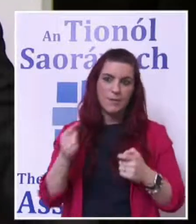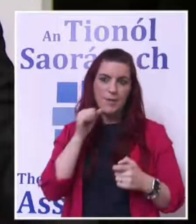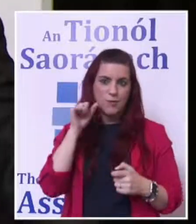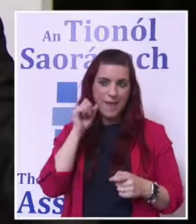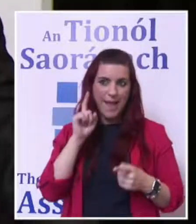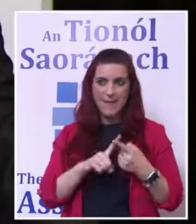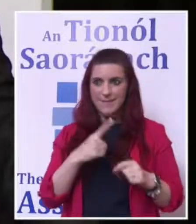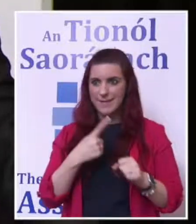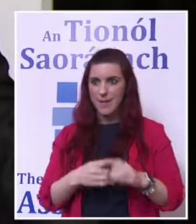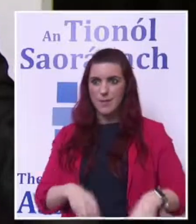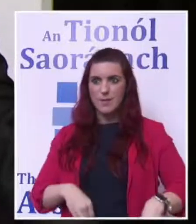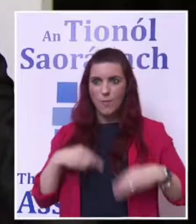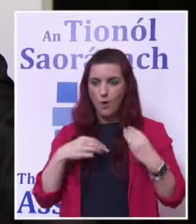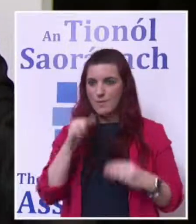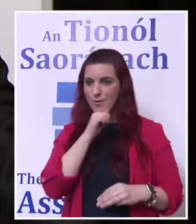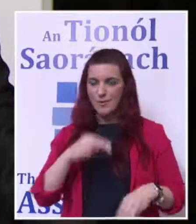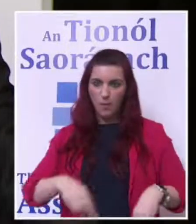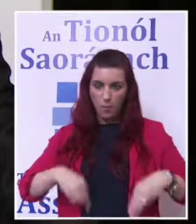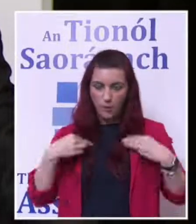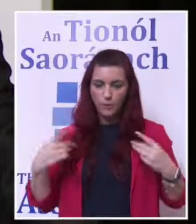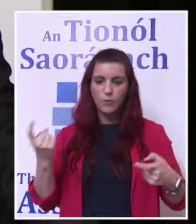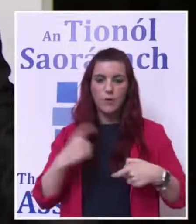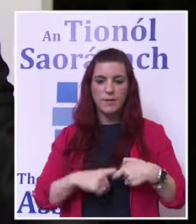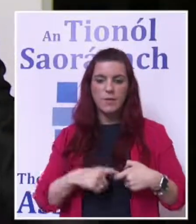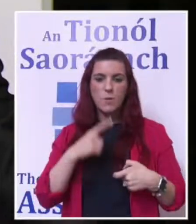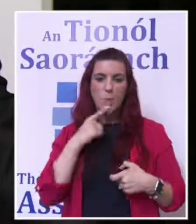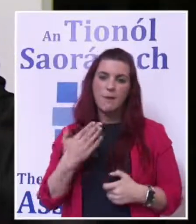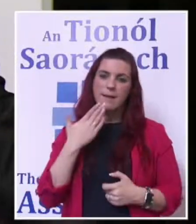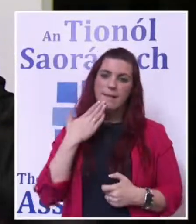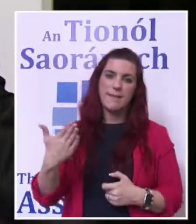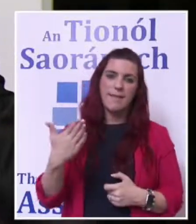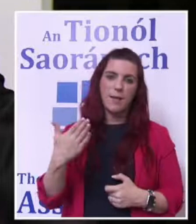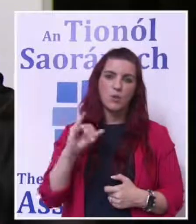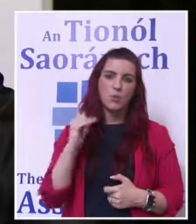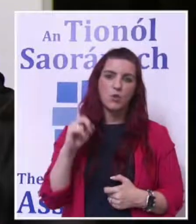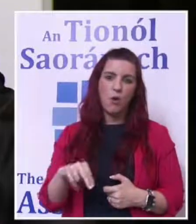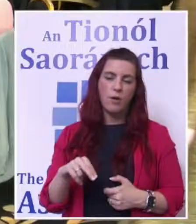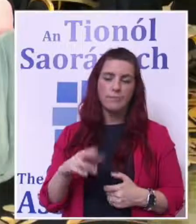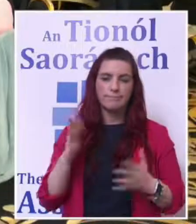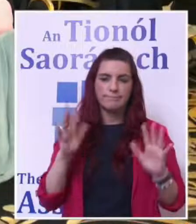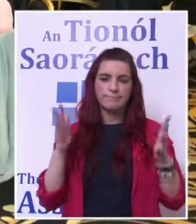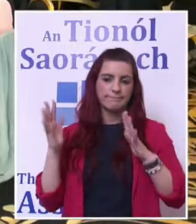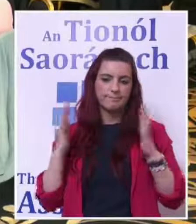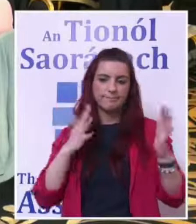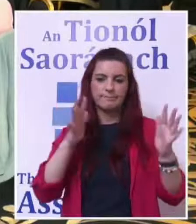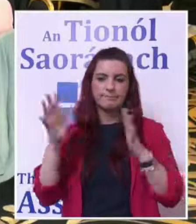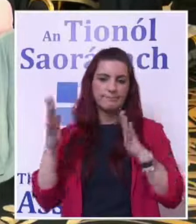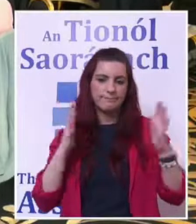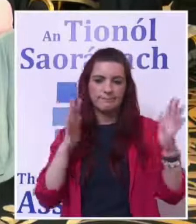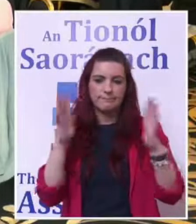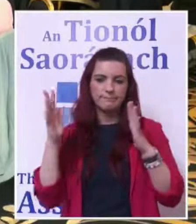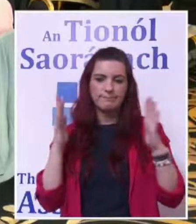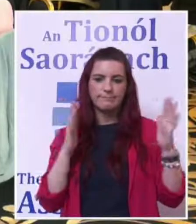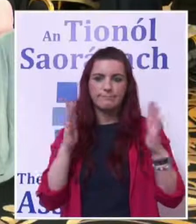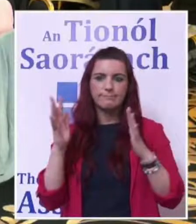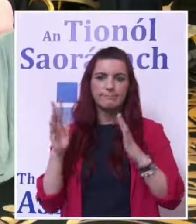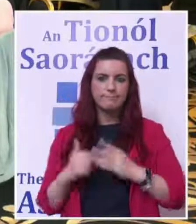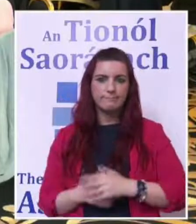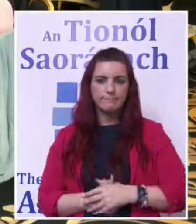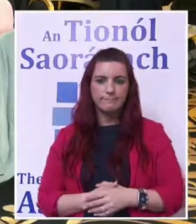this morning on a Sunday morning. Could you please, everyone, express your gratitude to Dr. Sean